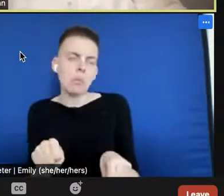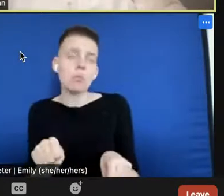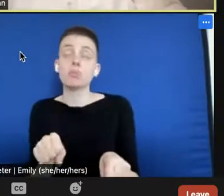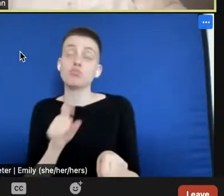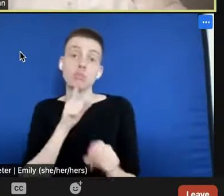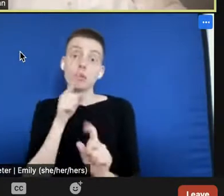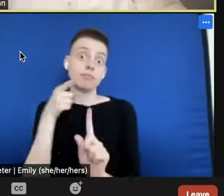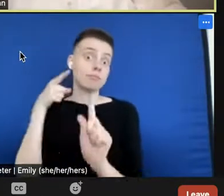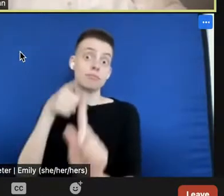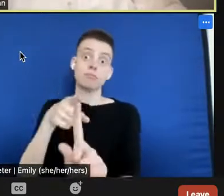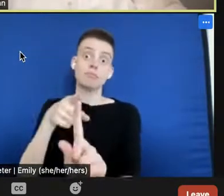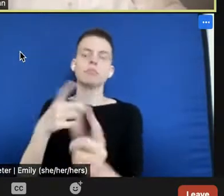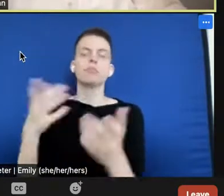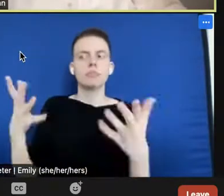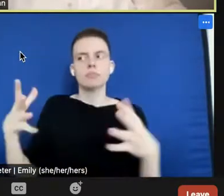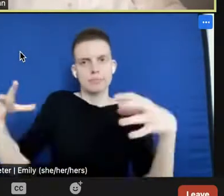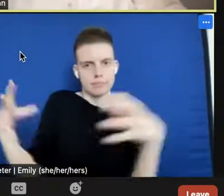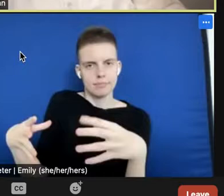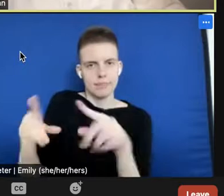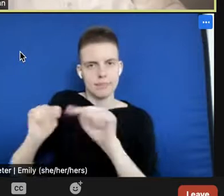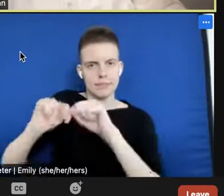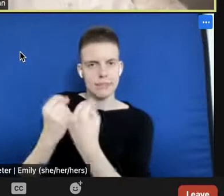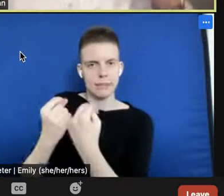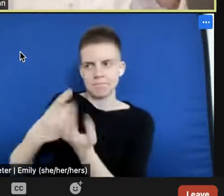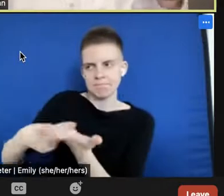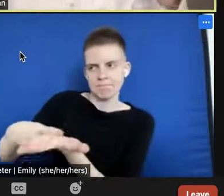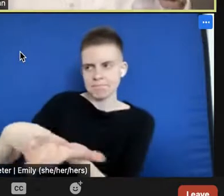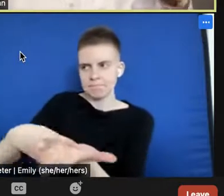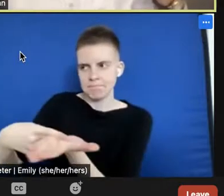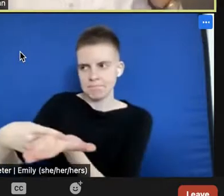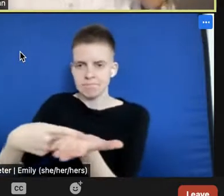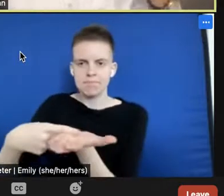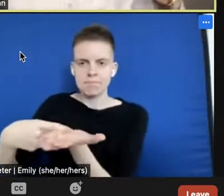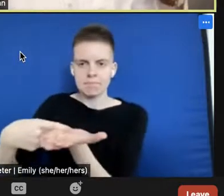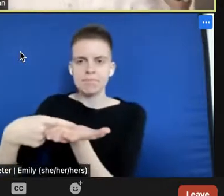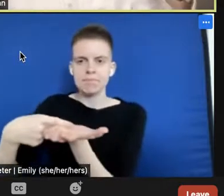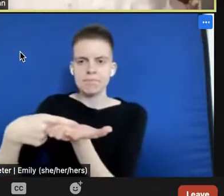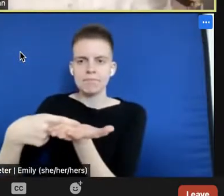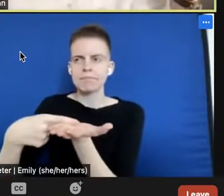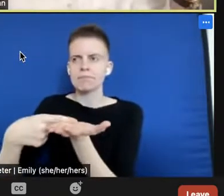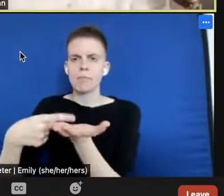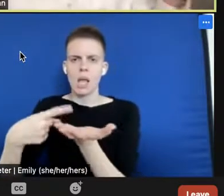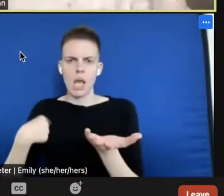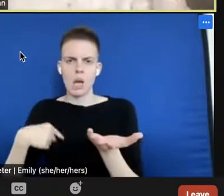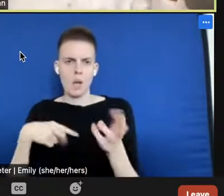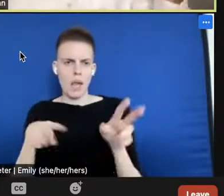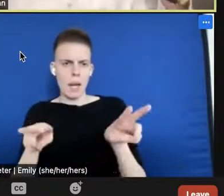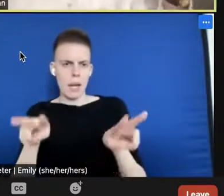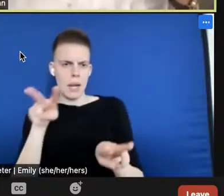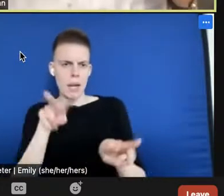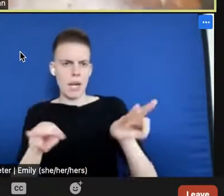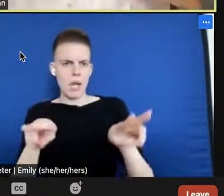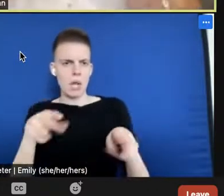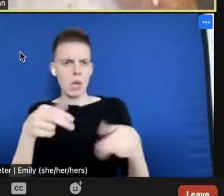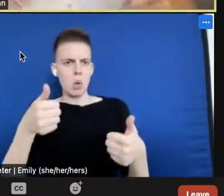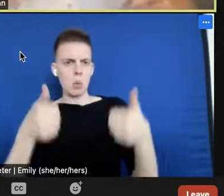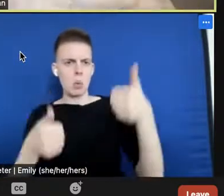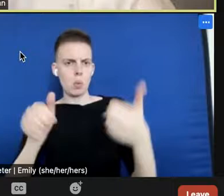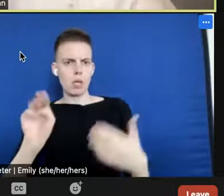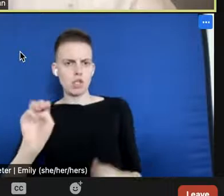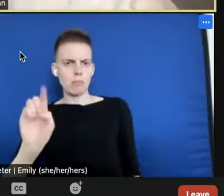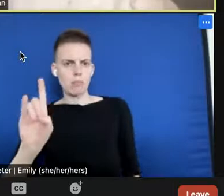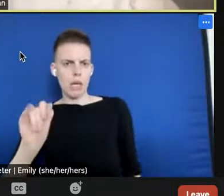decide which of these media, so again, is it 2-dimensional, is it 3-dimensional? We're answering that question